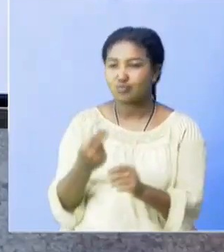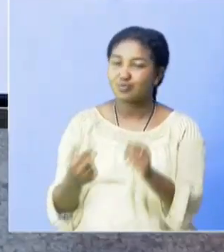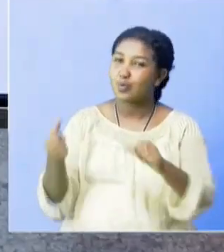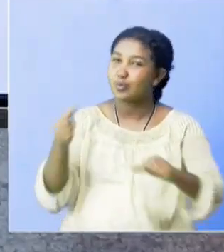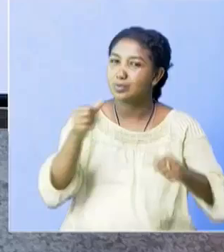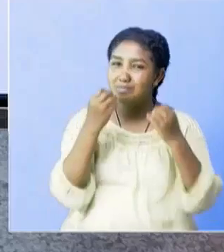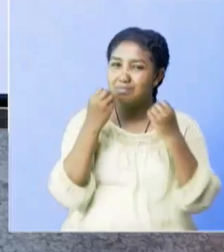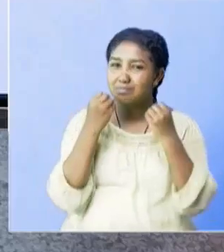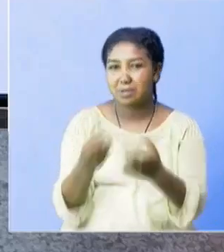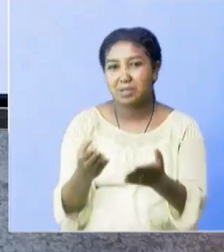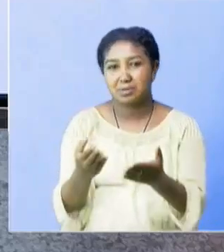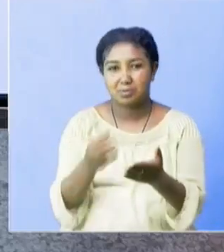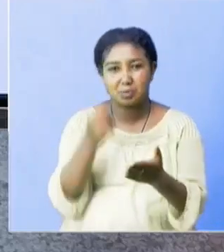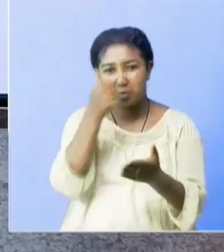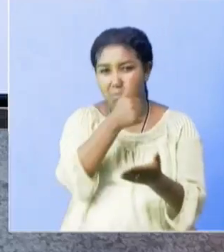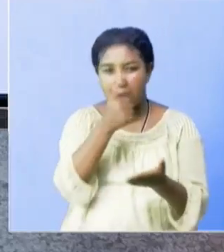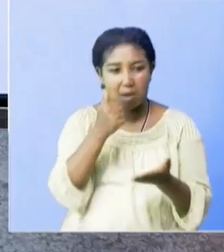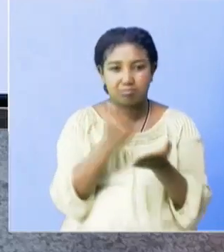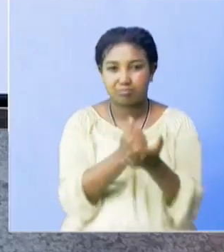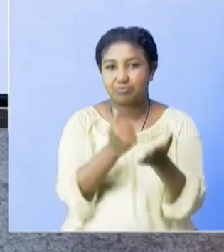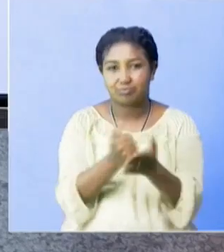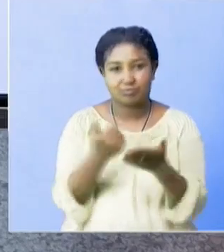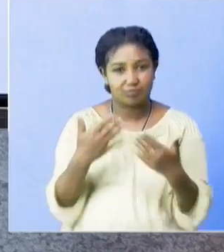contribute many things for their country,